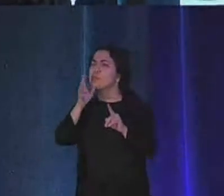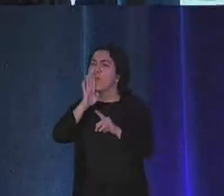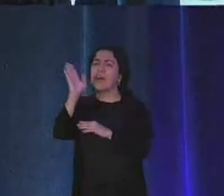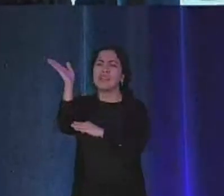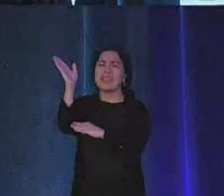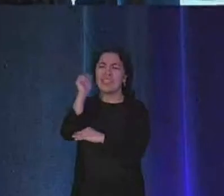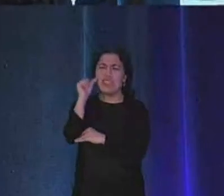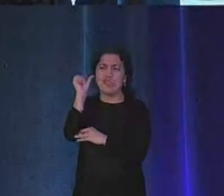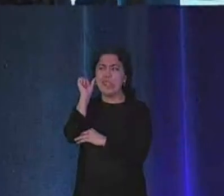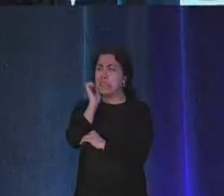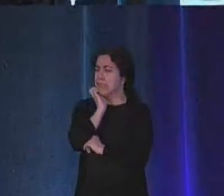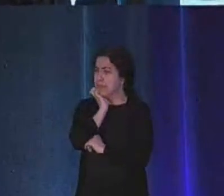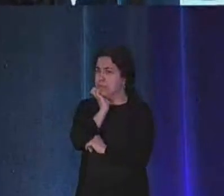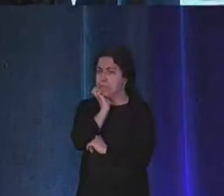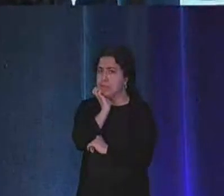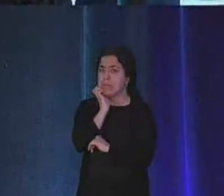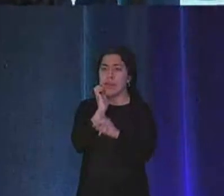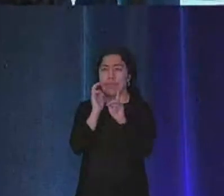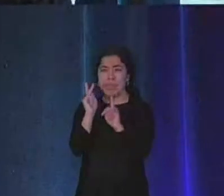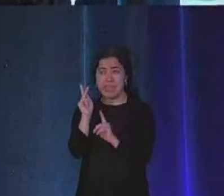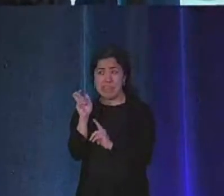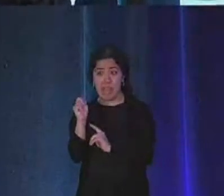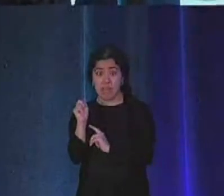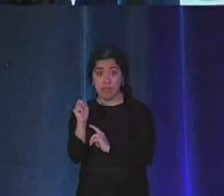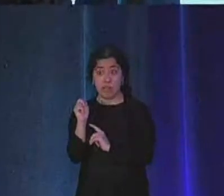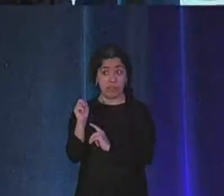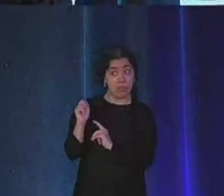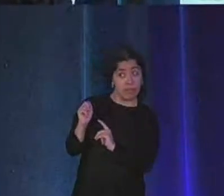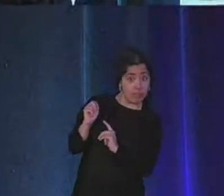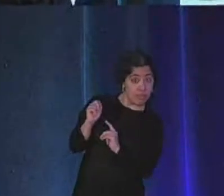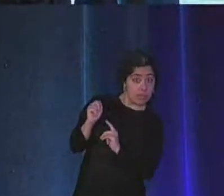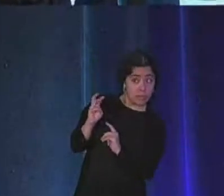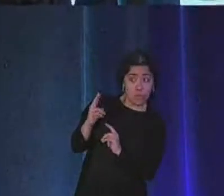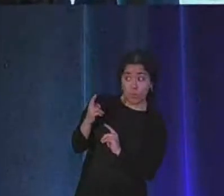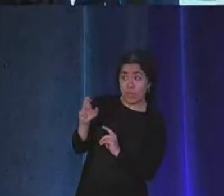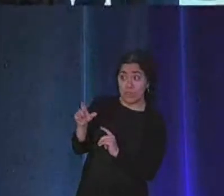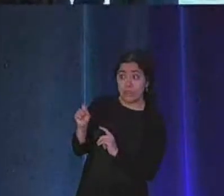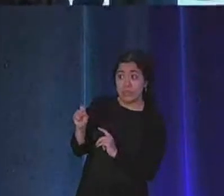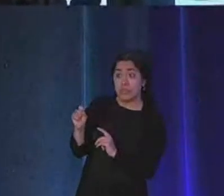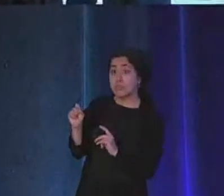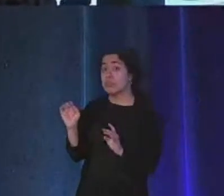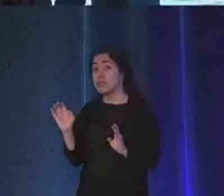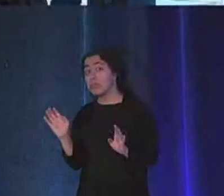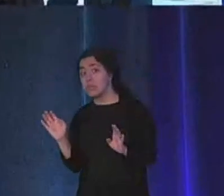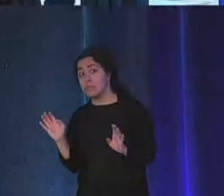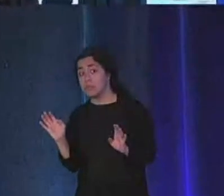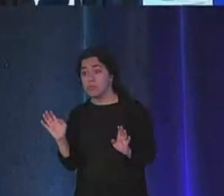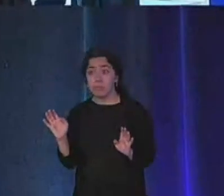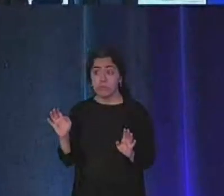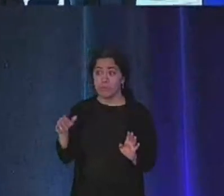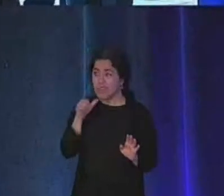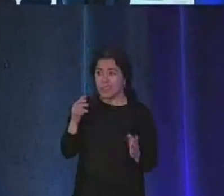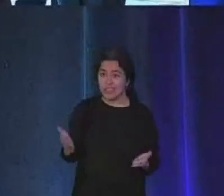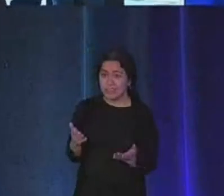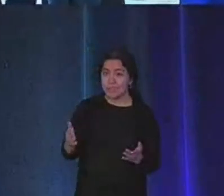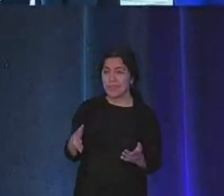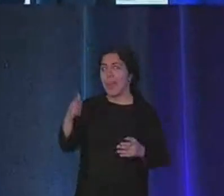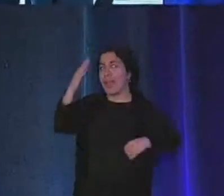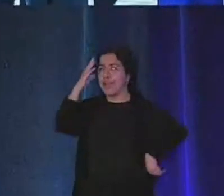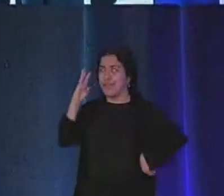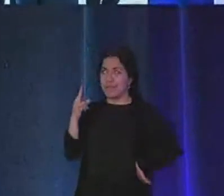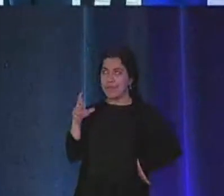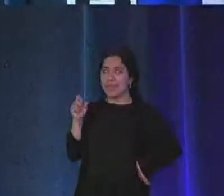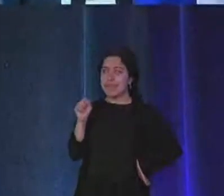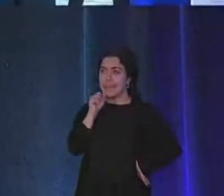it yesterday? Ken. Is Wheels in here? Okay, so, well, I know Wheels is not here. He's probably